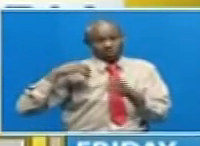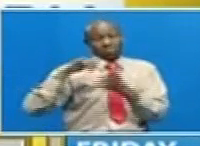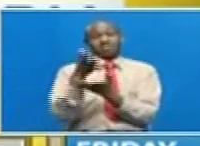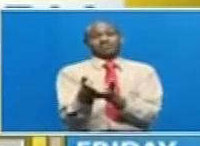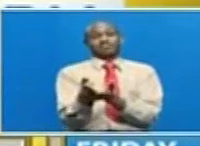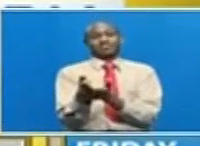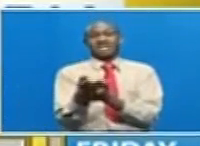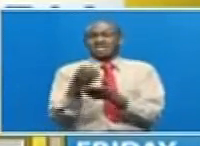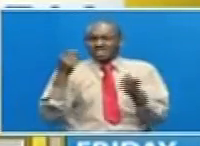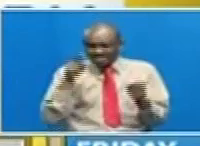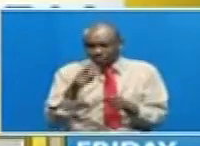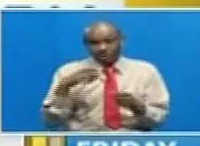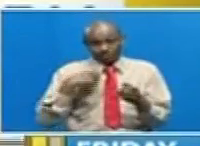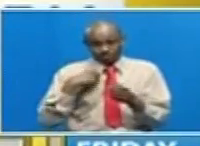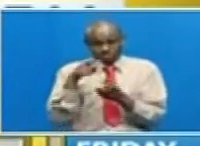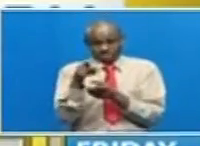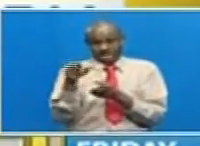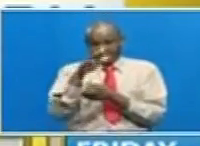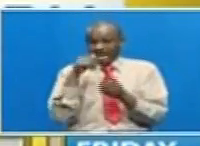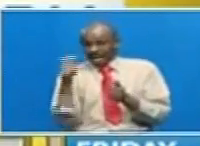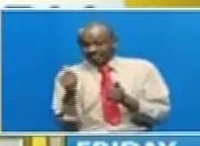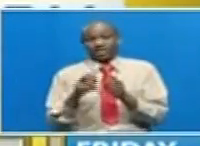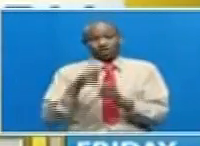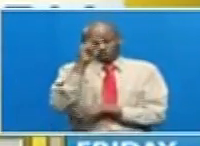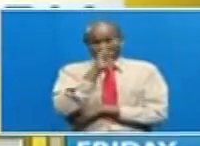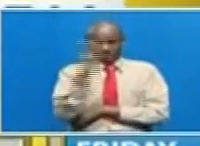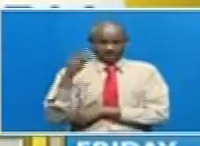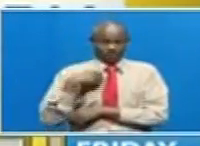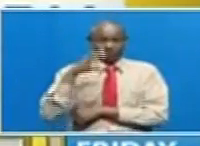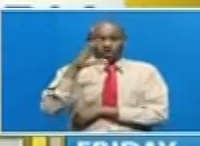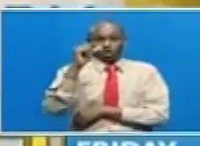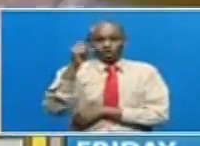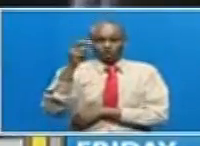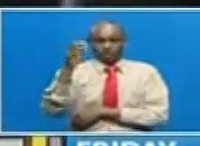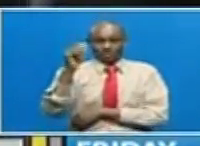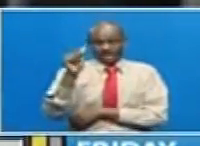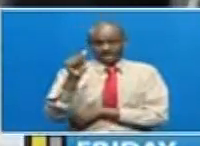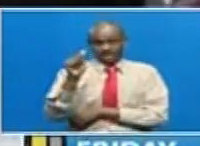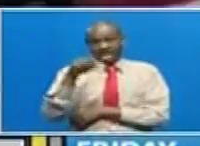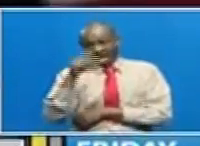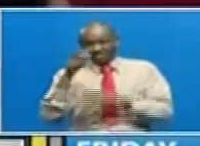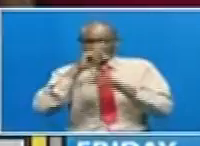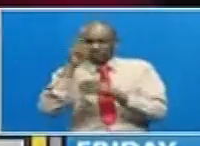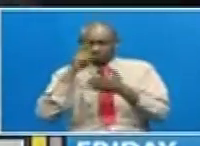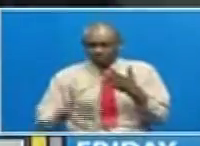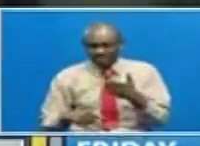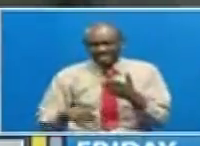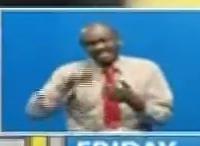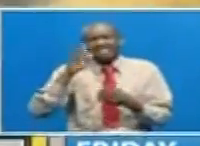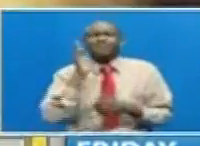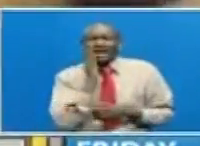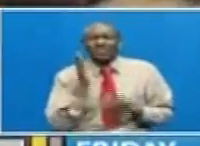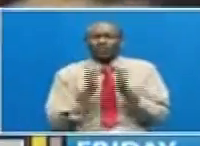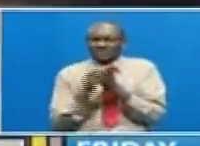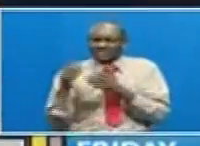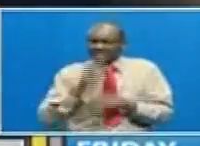originated. It was bound for Quibdó, a city also in the northwestern Colombian province of Chocó. Another question is, how were the mother and